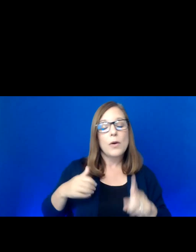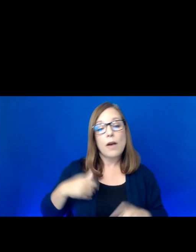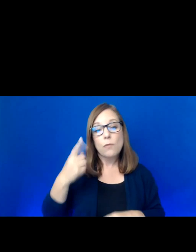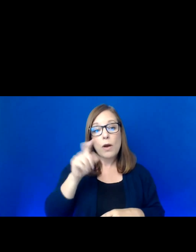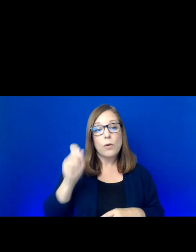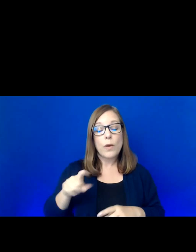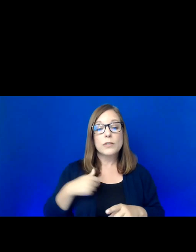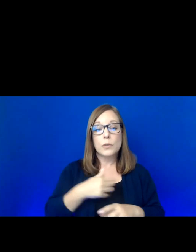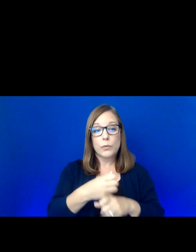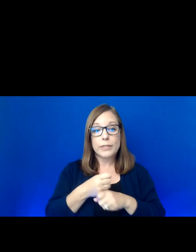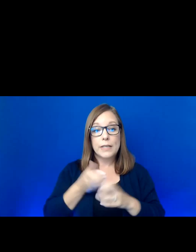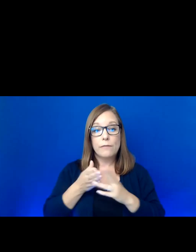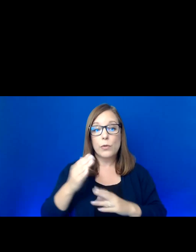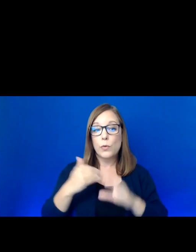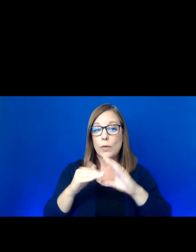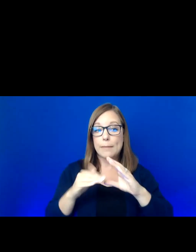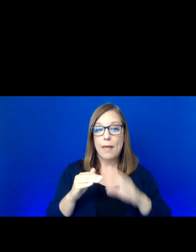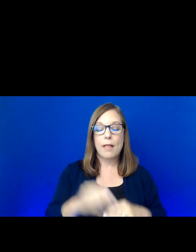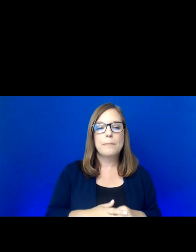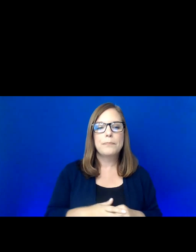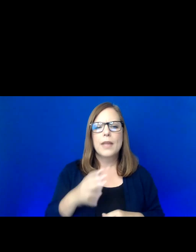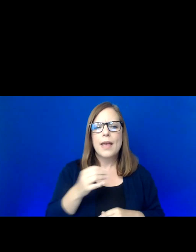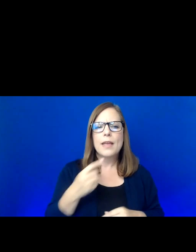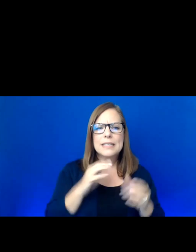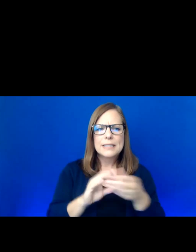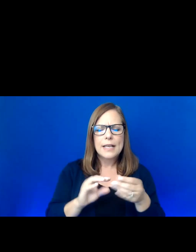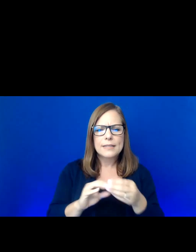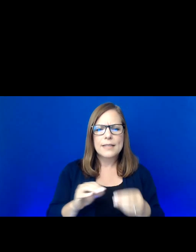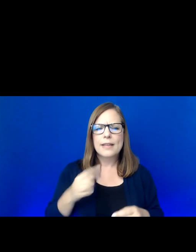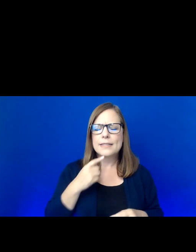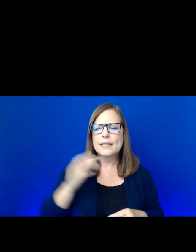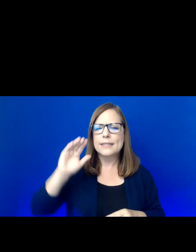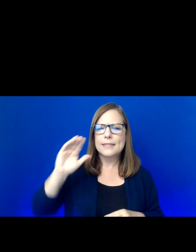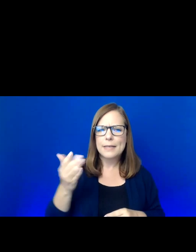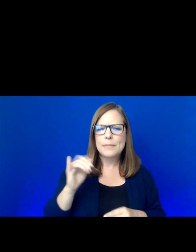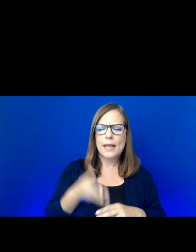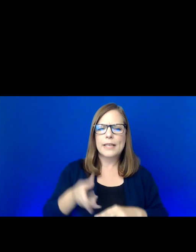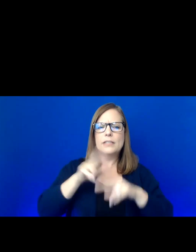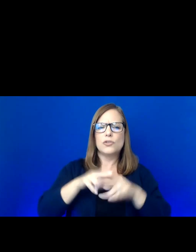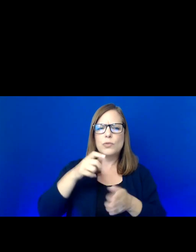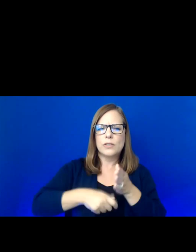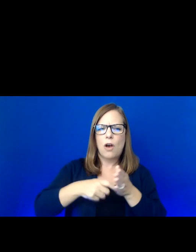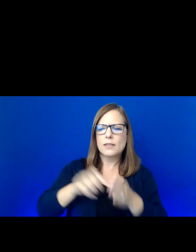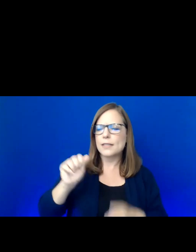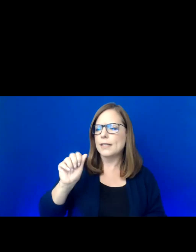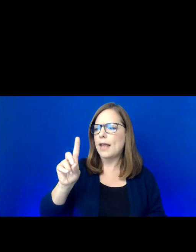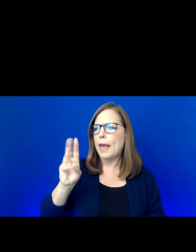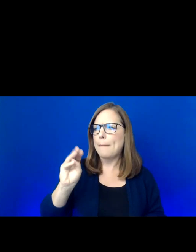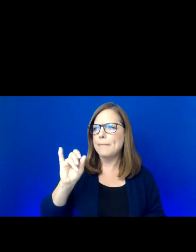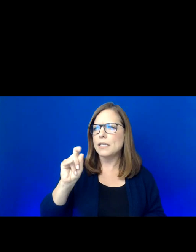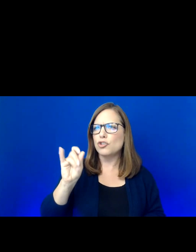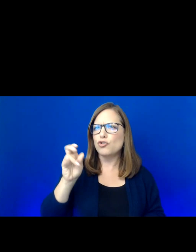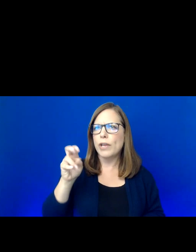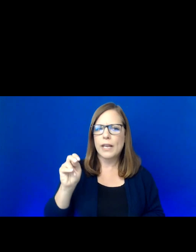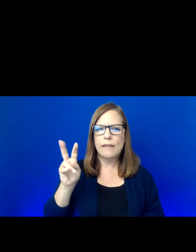email earlier. And one of the questions is, it seems like the increased costs and administrative fees under the new example might